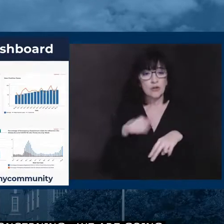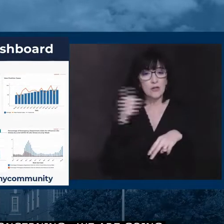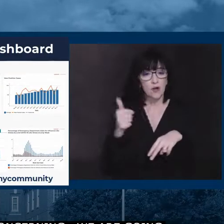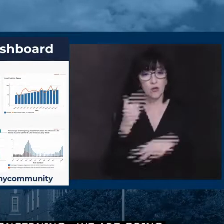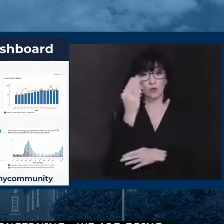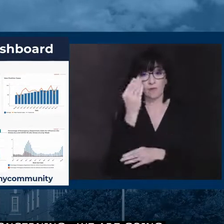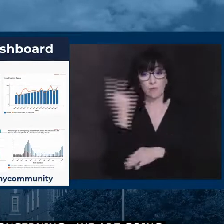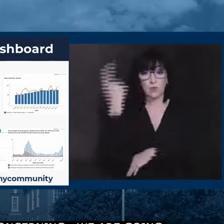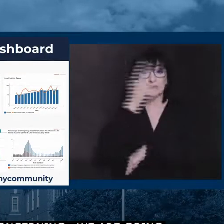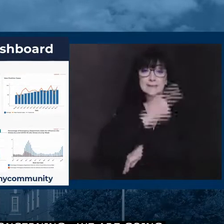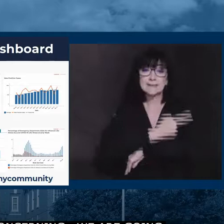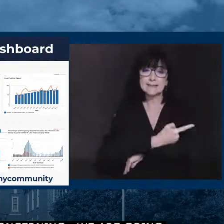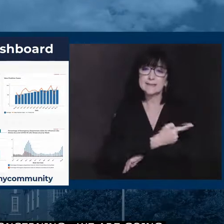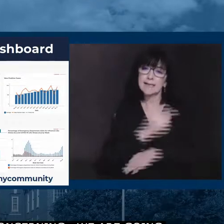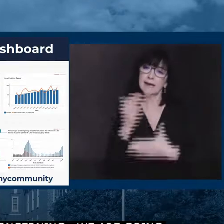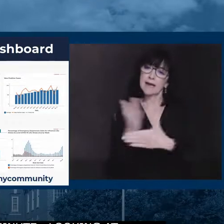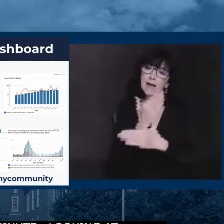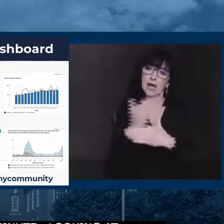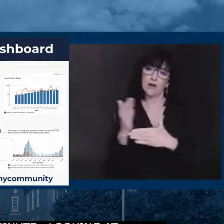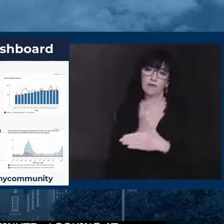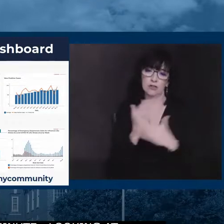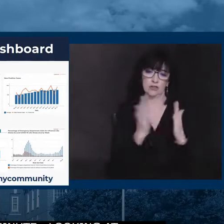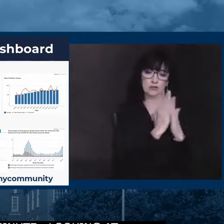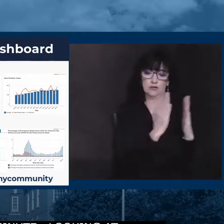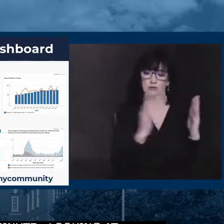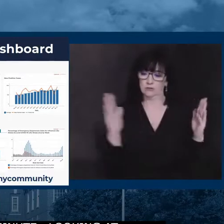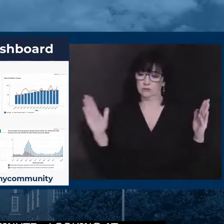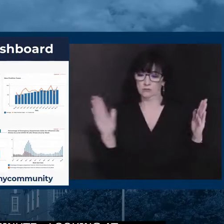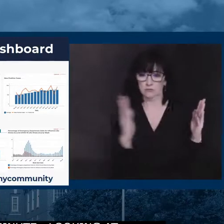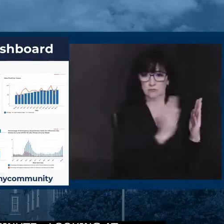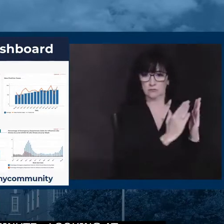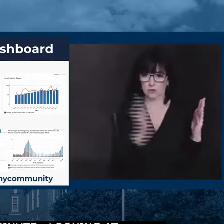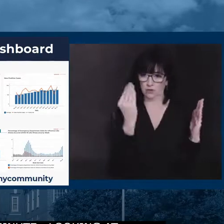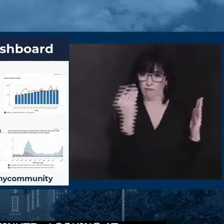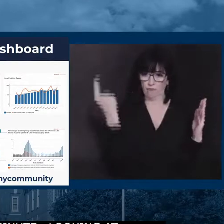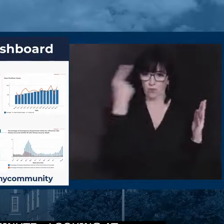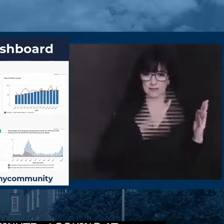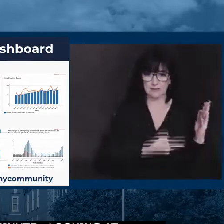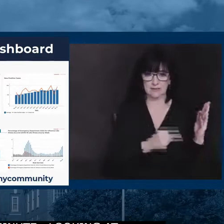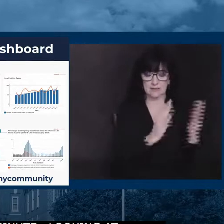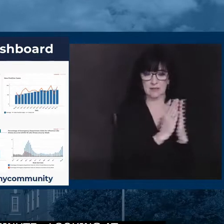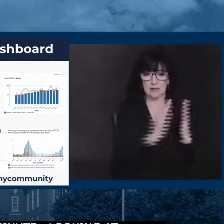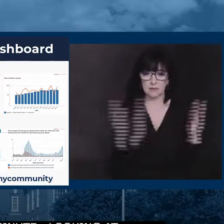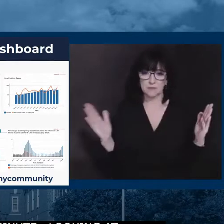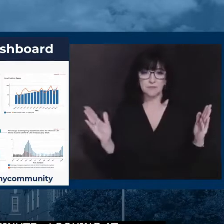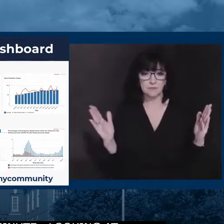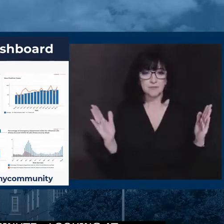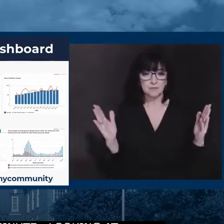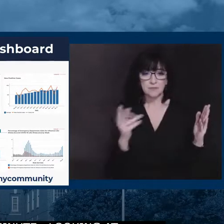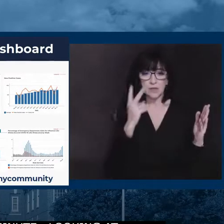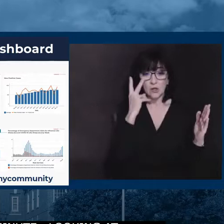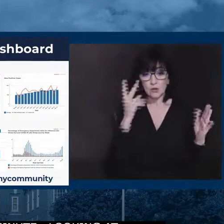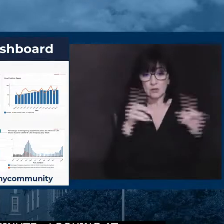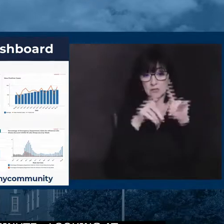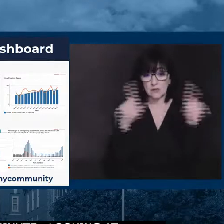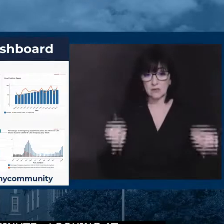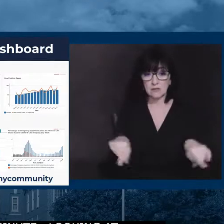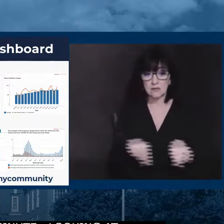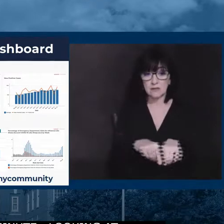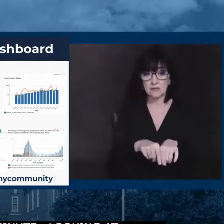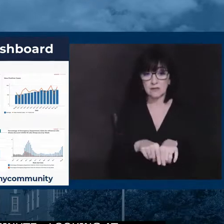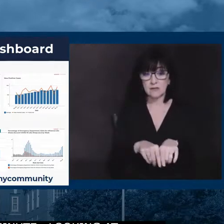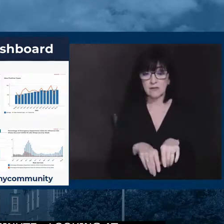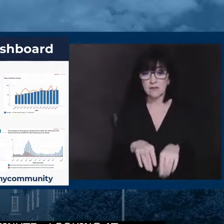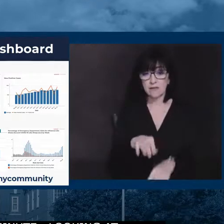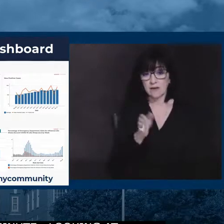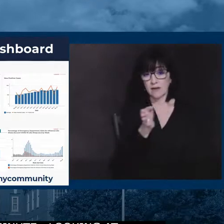dashboards, you can see there on the top 2 graphs from the left corner and the middle, those are